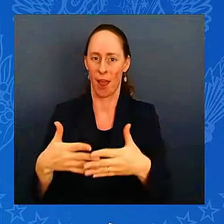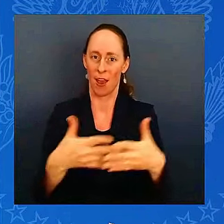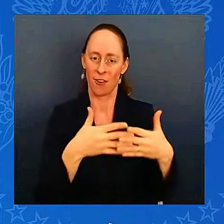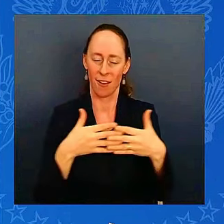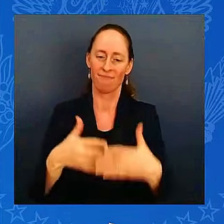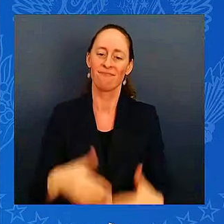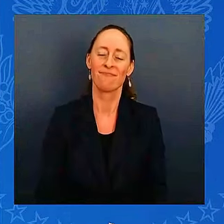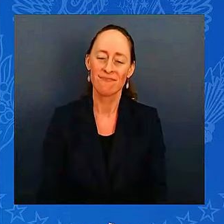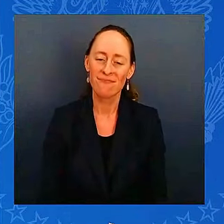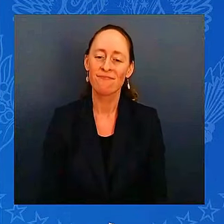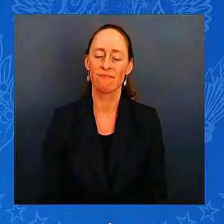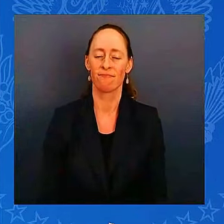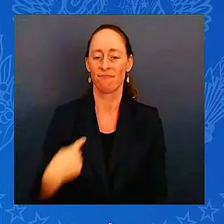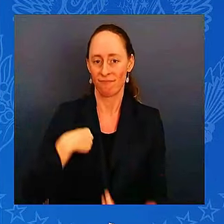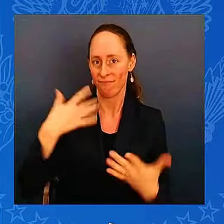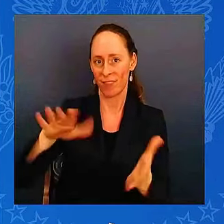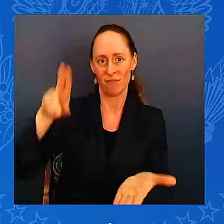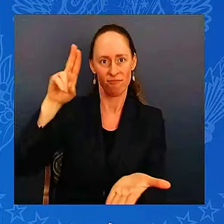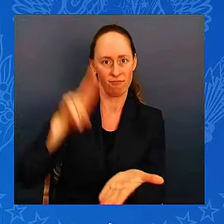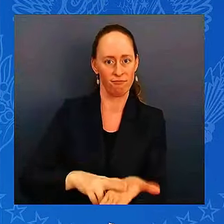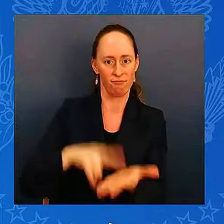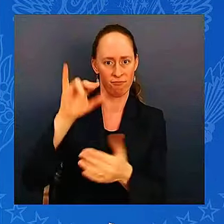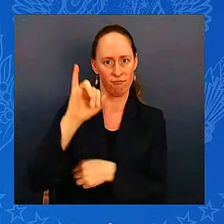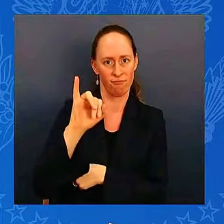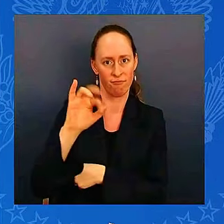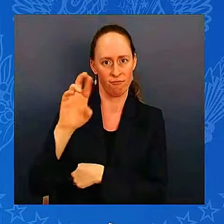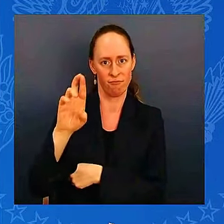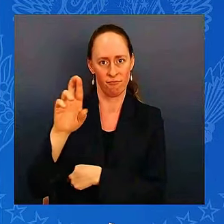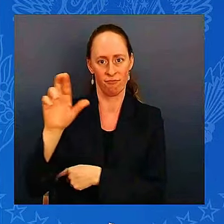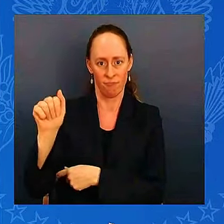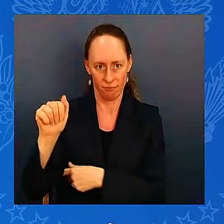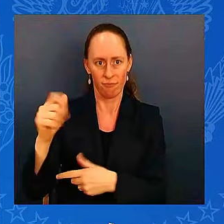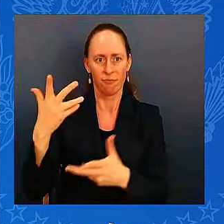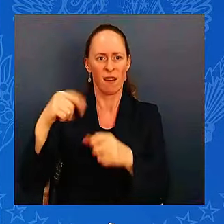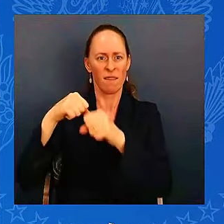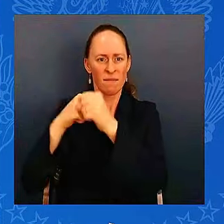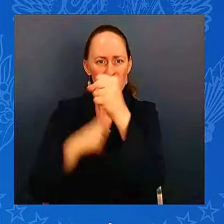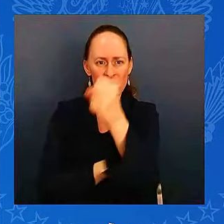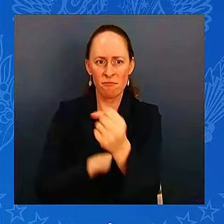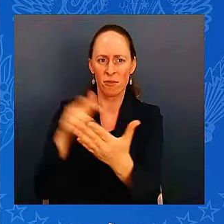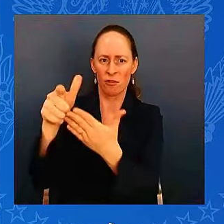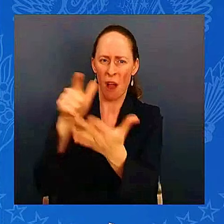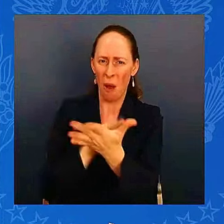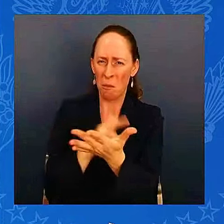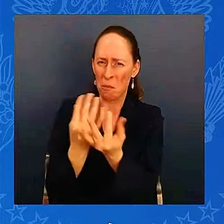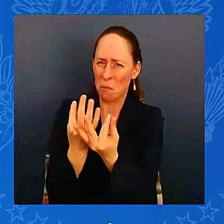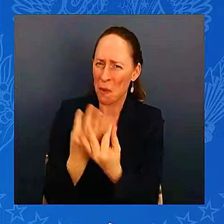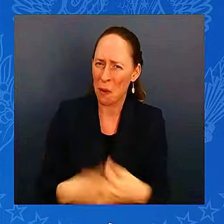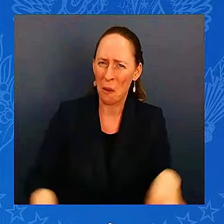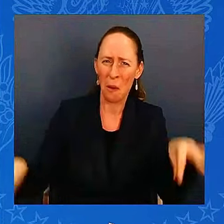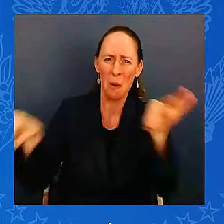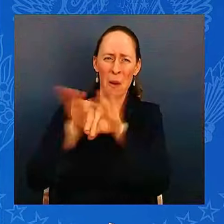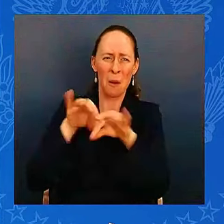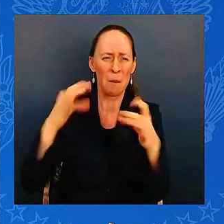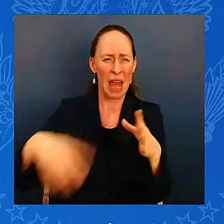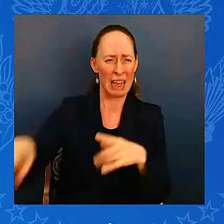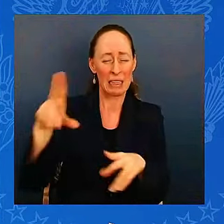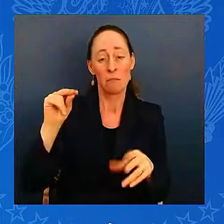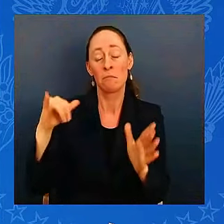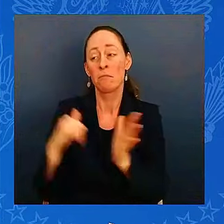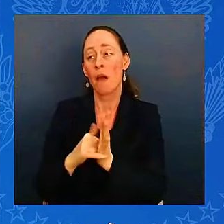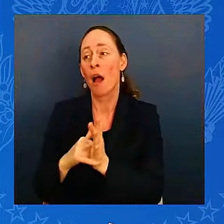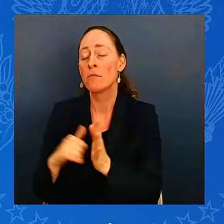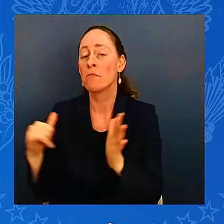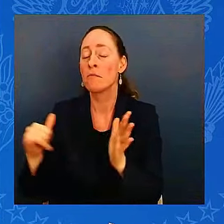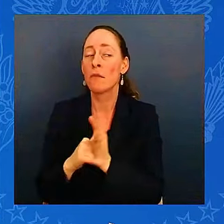world. We were told it couldn't get done, but we did it. More than $369 billion in climate and clean